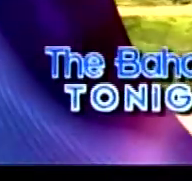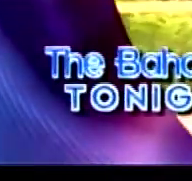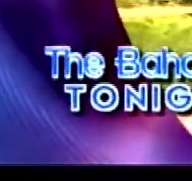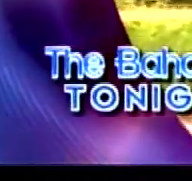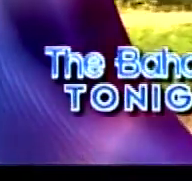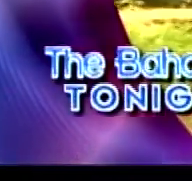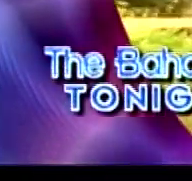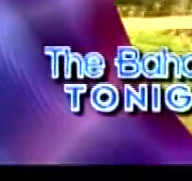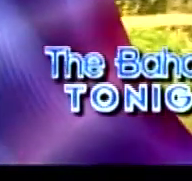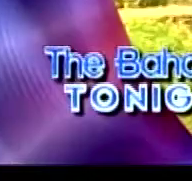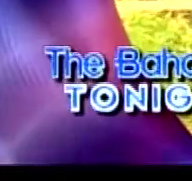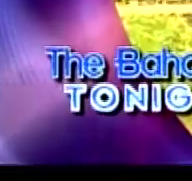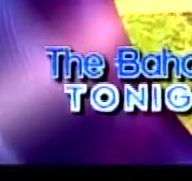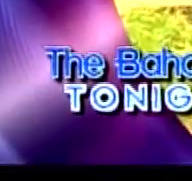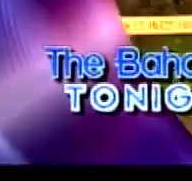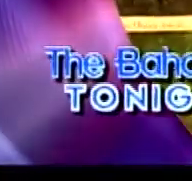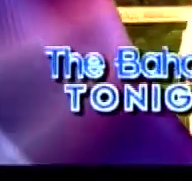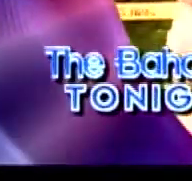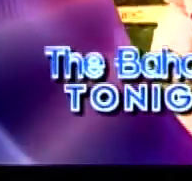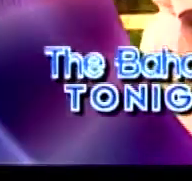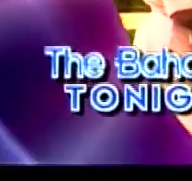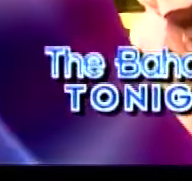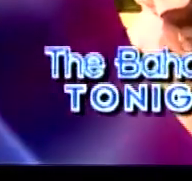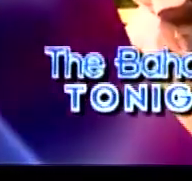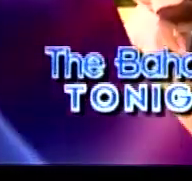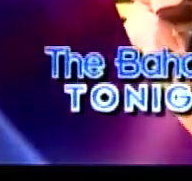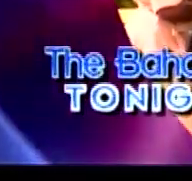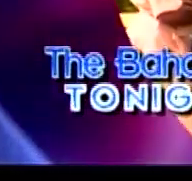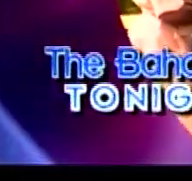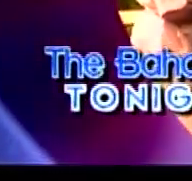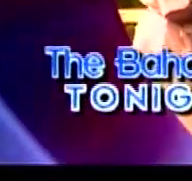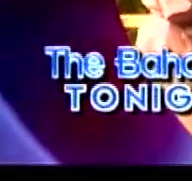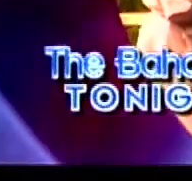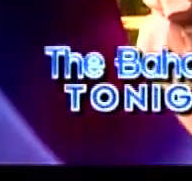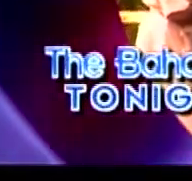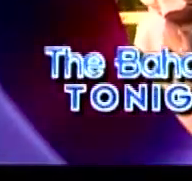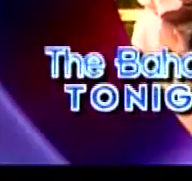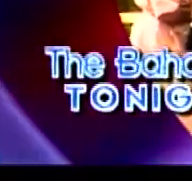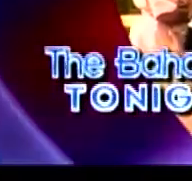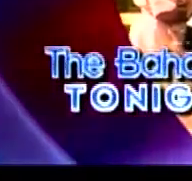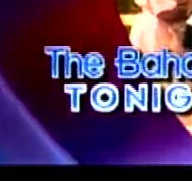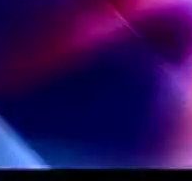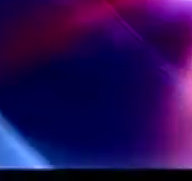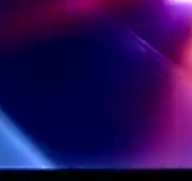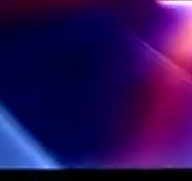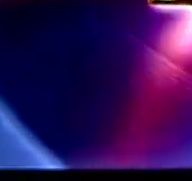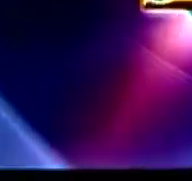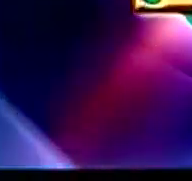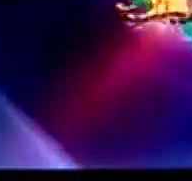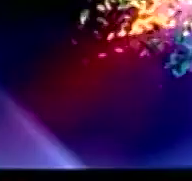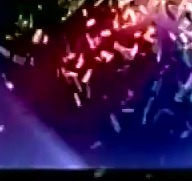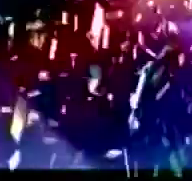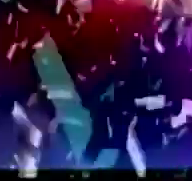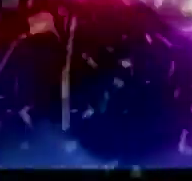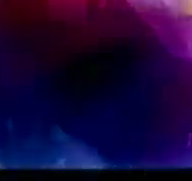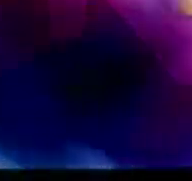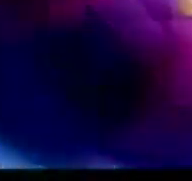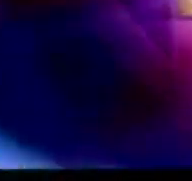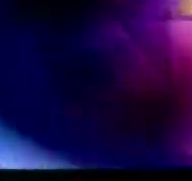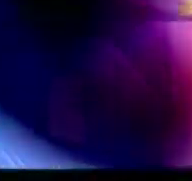And police investigate another murder. The details straight ahead. The Bahamas Tonight starts now.